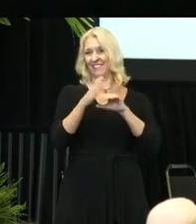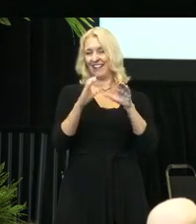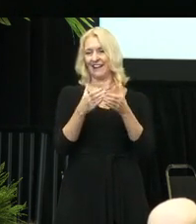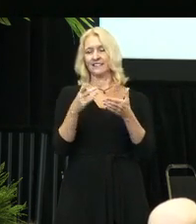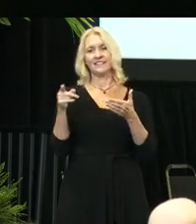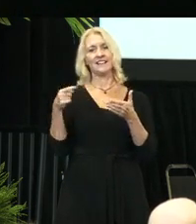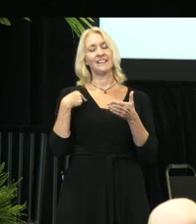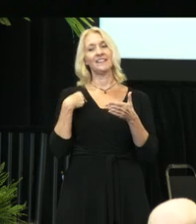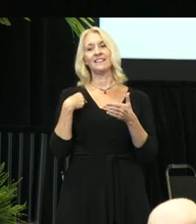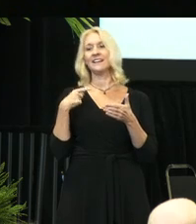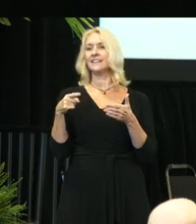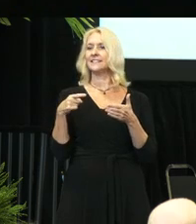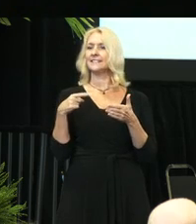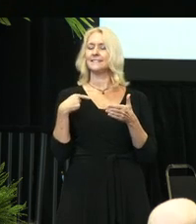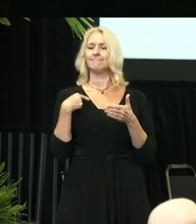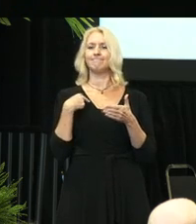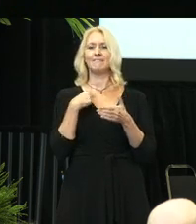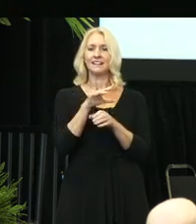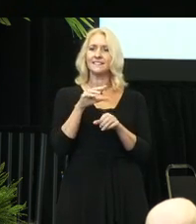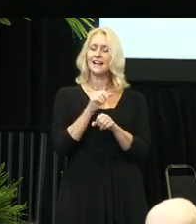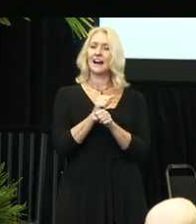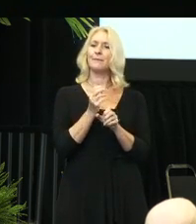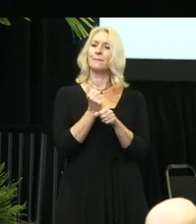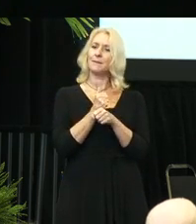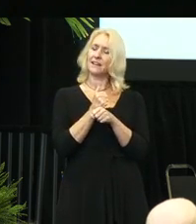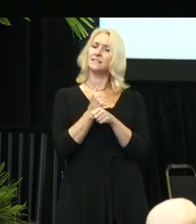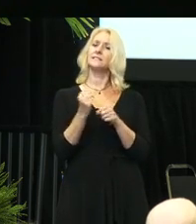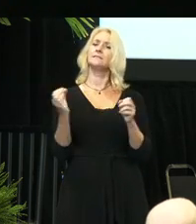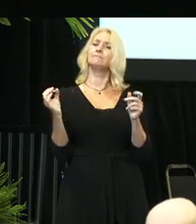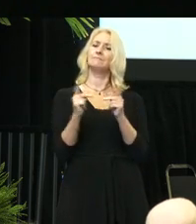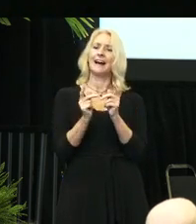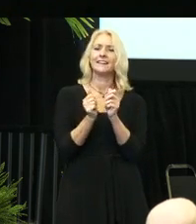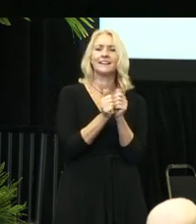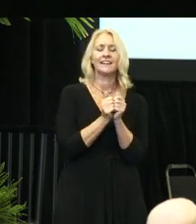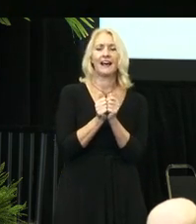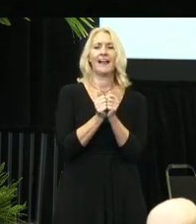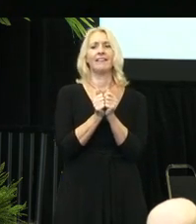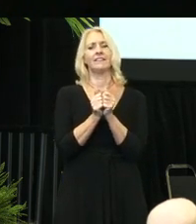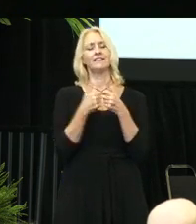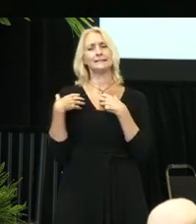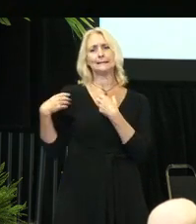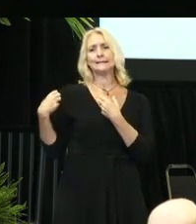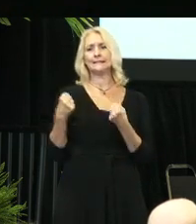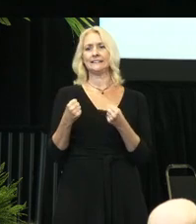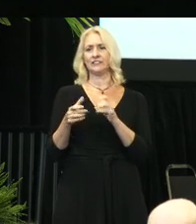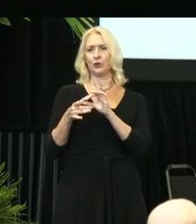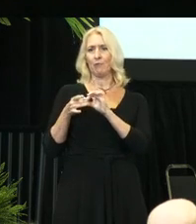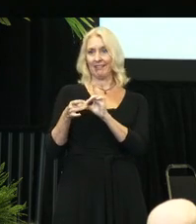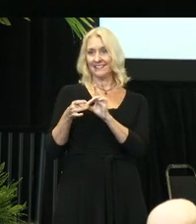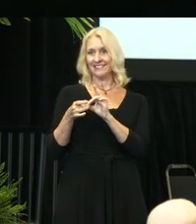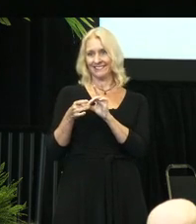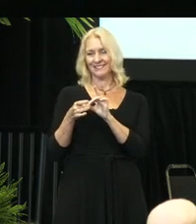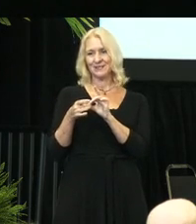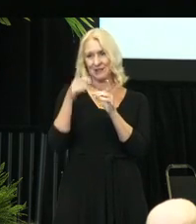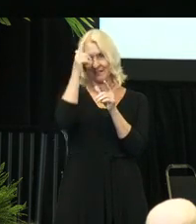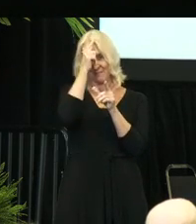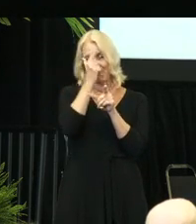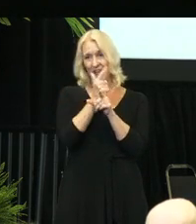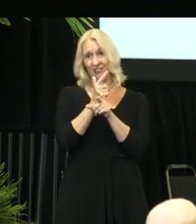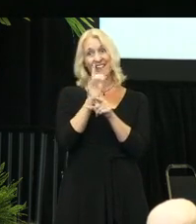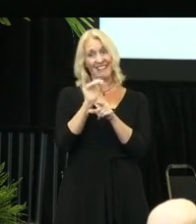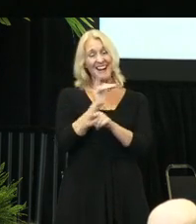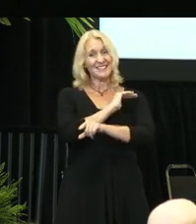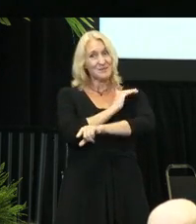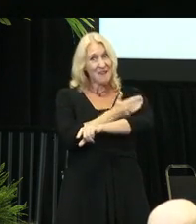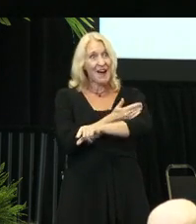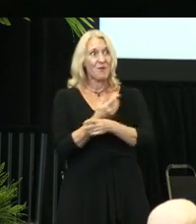up a wound that has existed in our family for the last 20 years. And that is the power of what we do. So every single day,